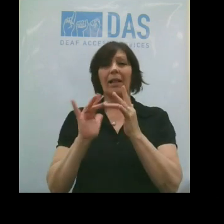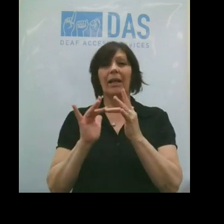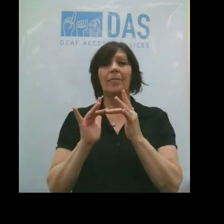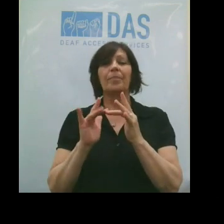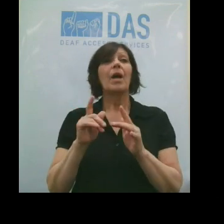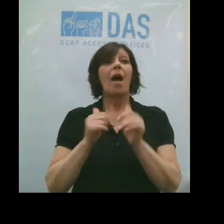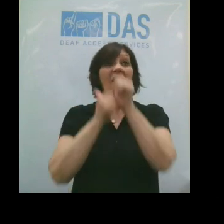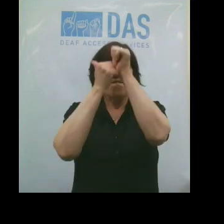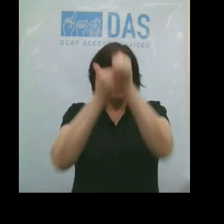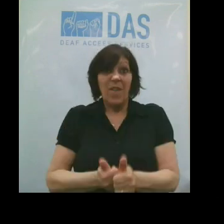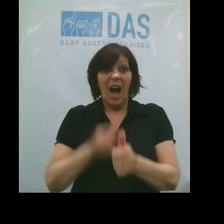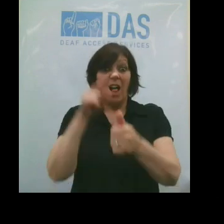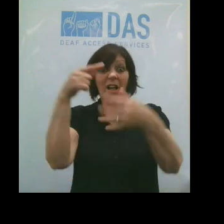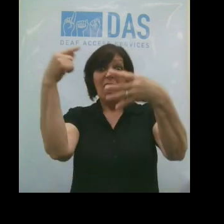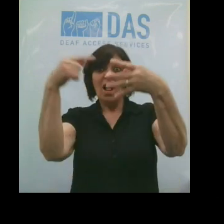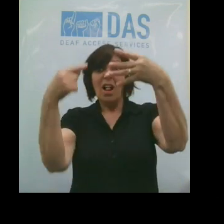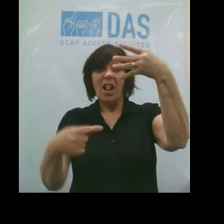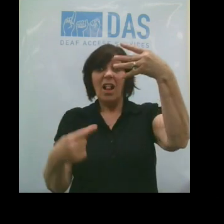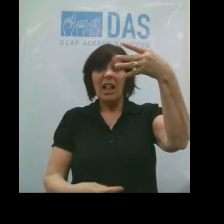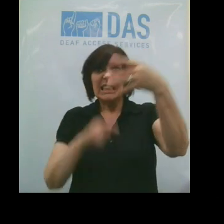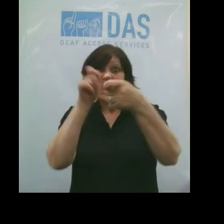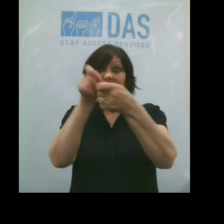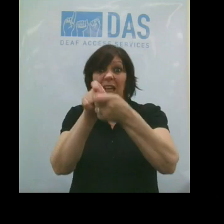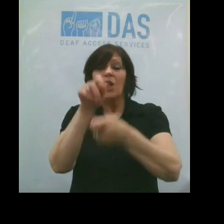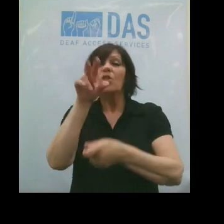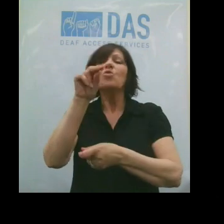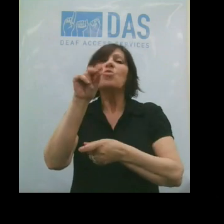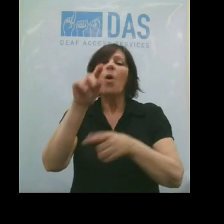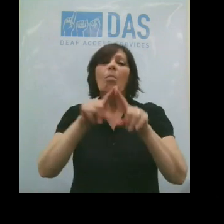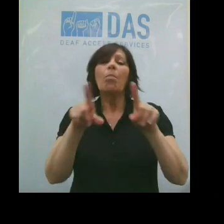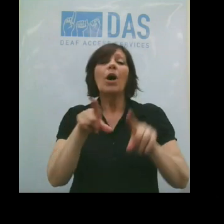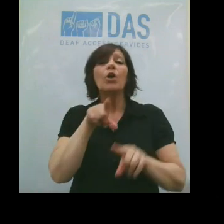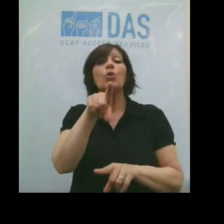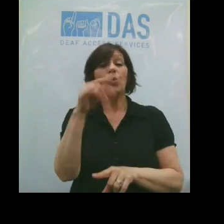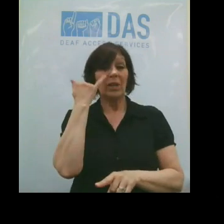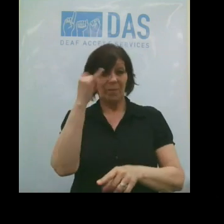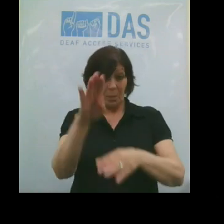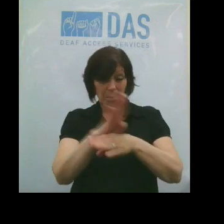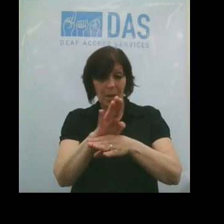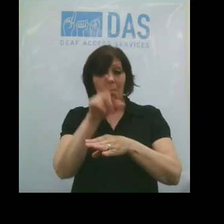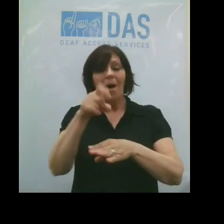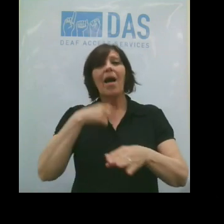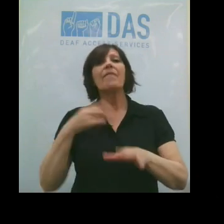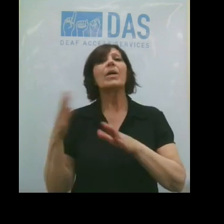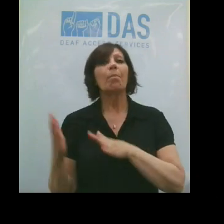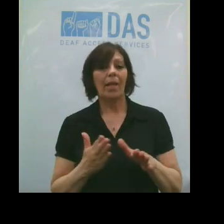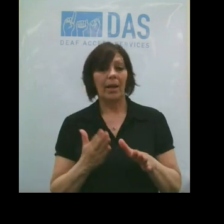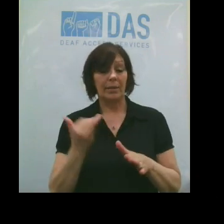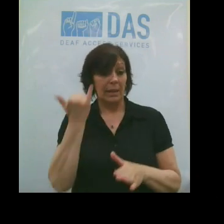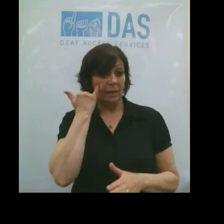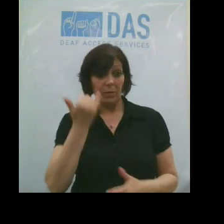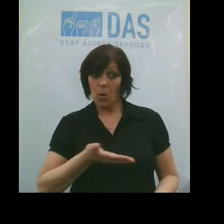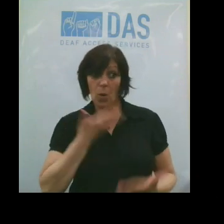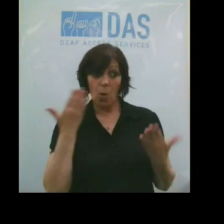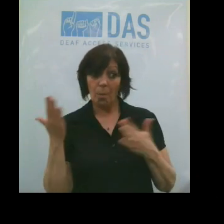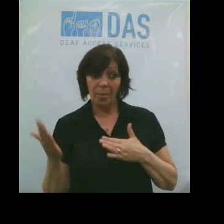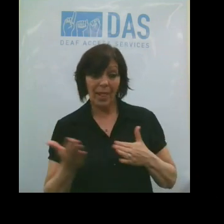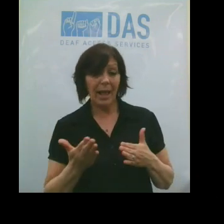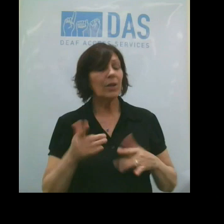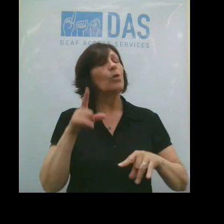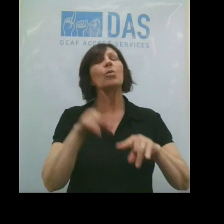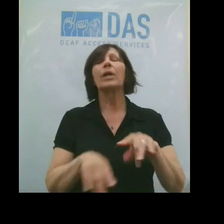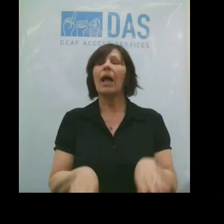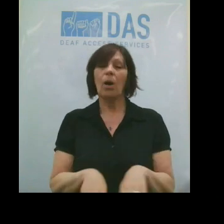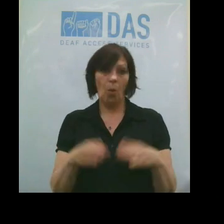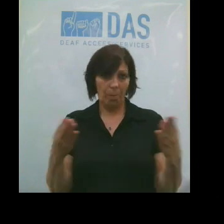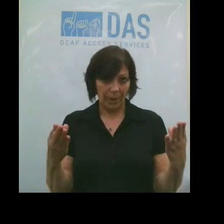need to follow the template word for word, but you need to have a plan. If you do not have a plan, you cannot reopen. And it's very